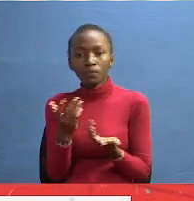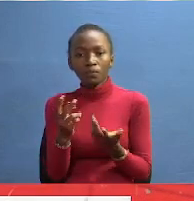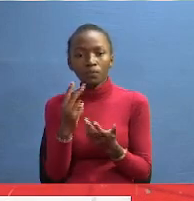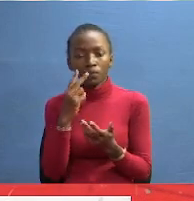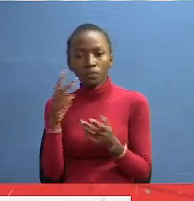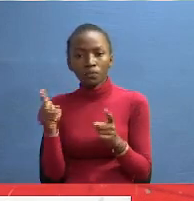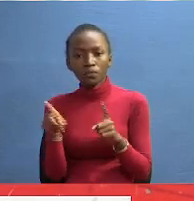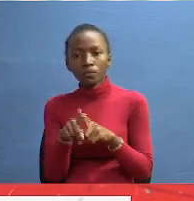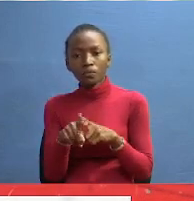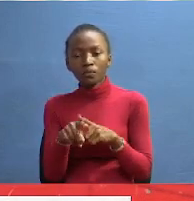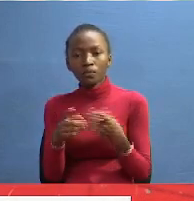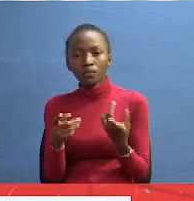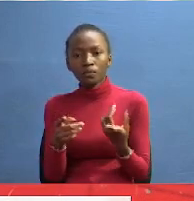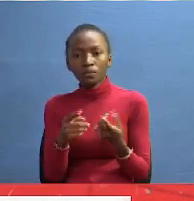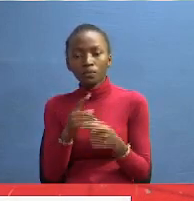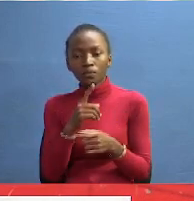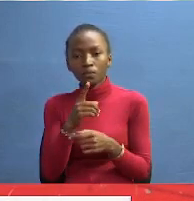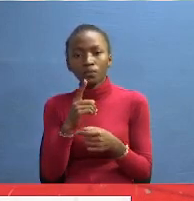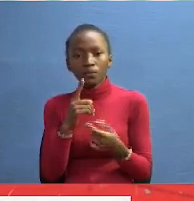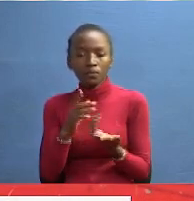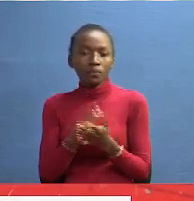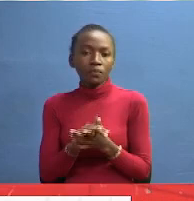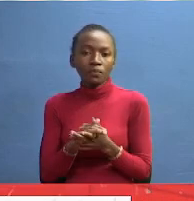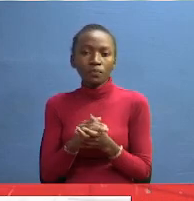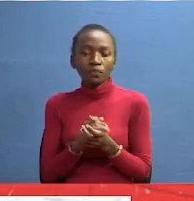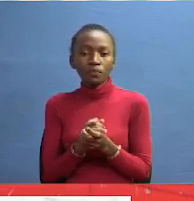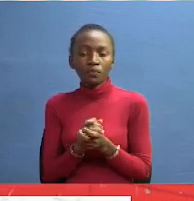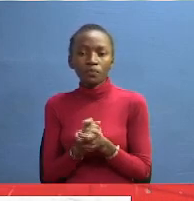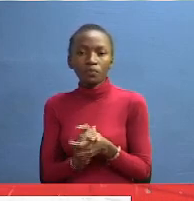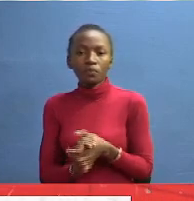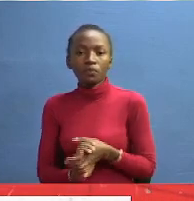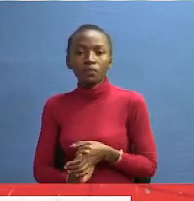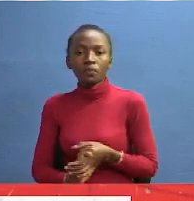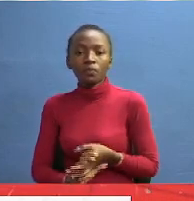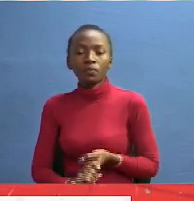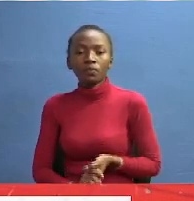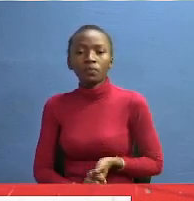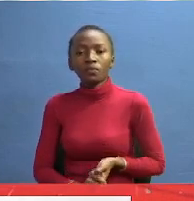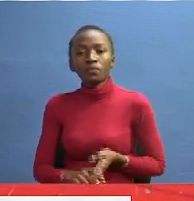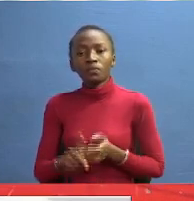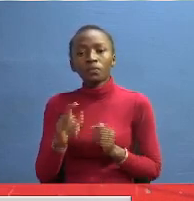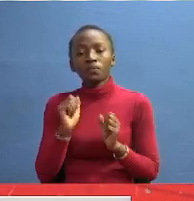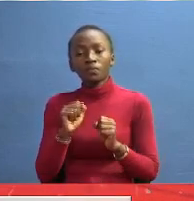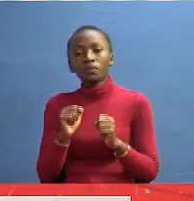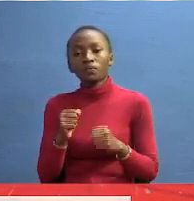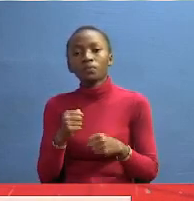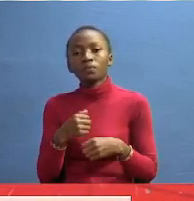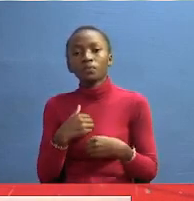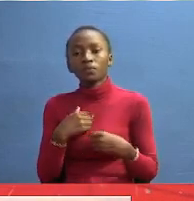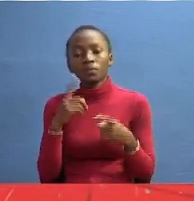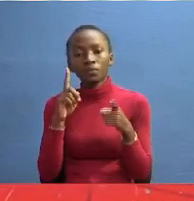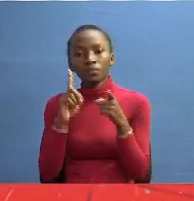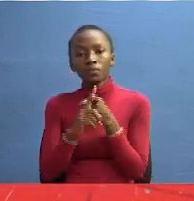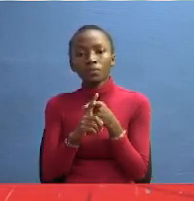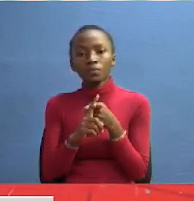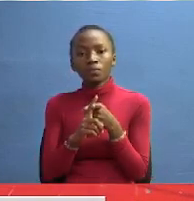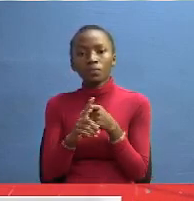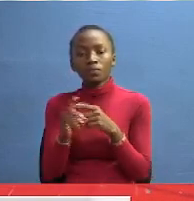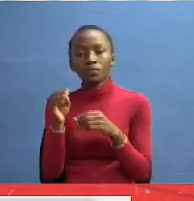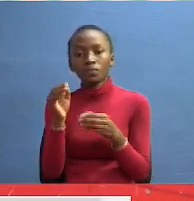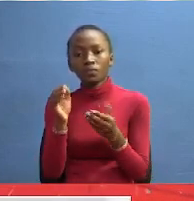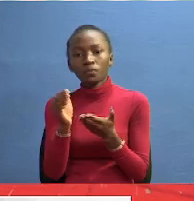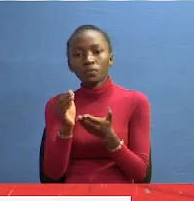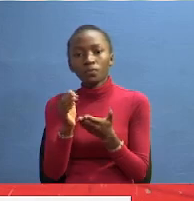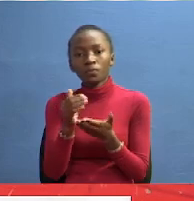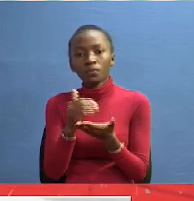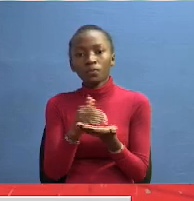like, like they are not wanted. Right. So in that case, they will make very positive contribution. Of course, we may not say that they